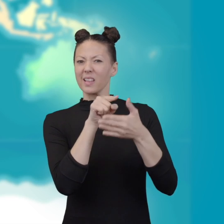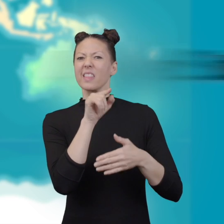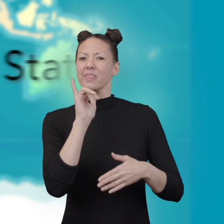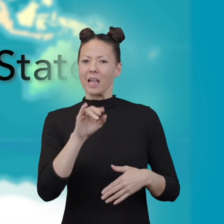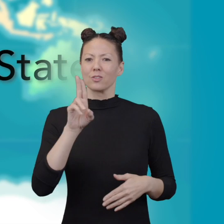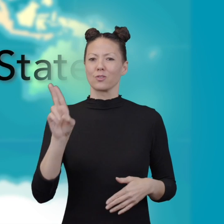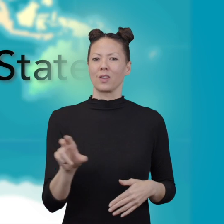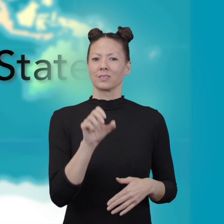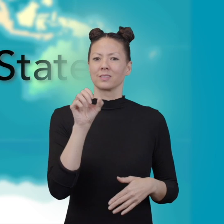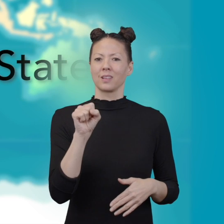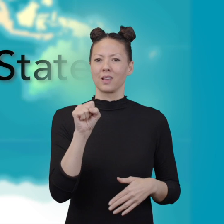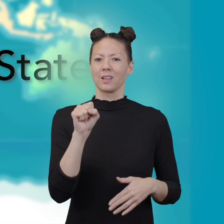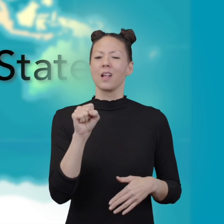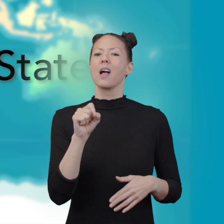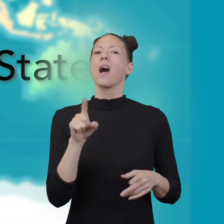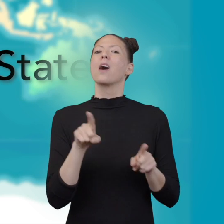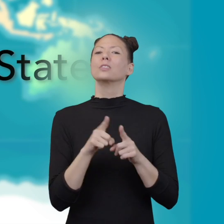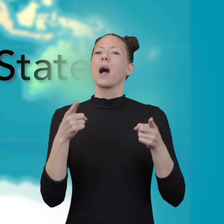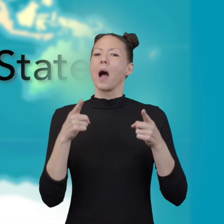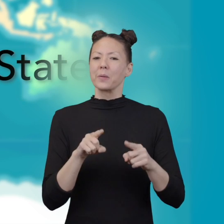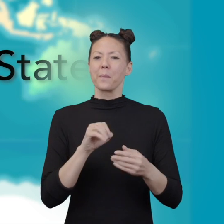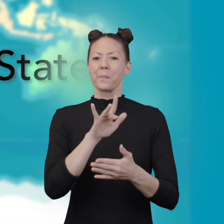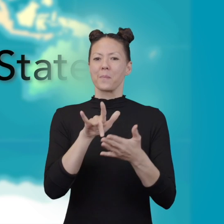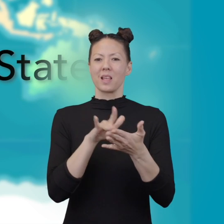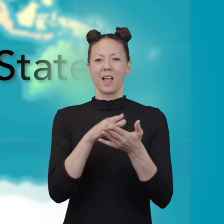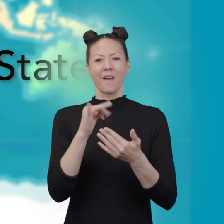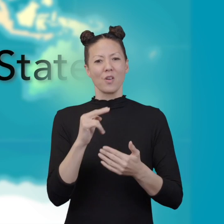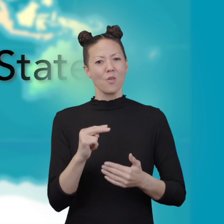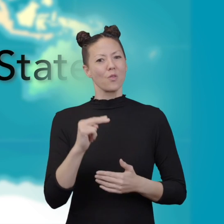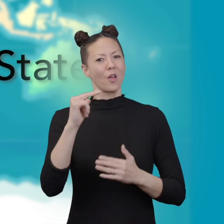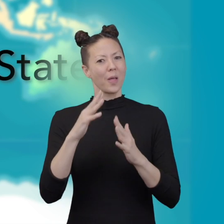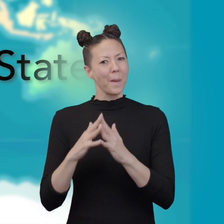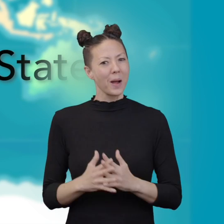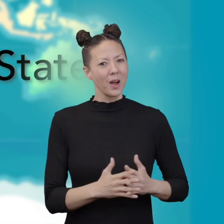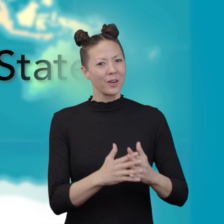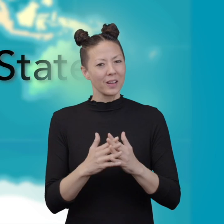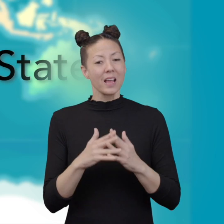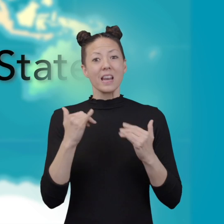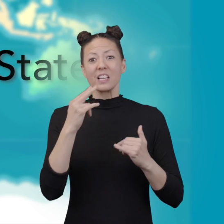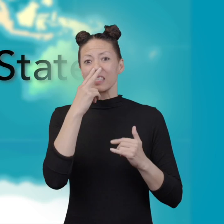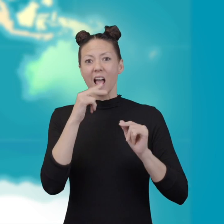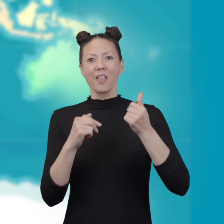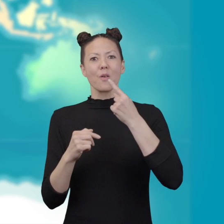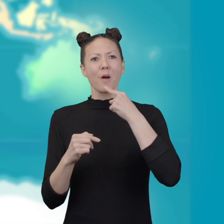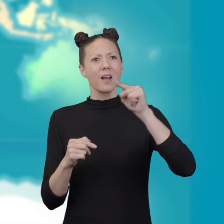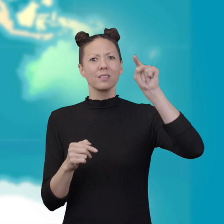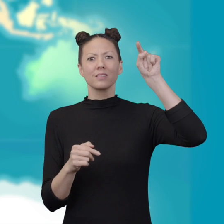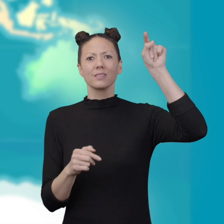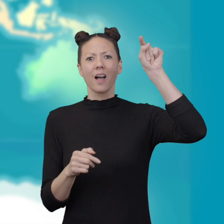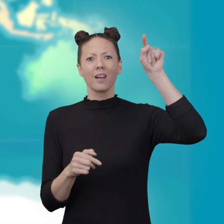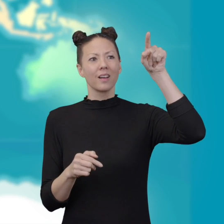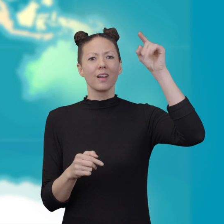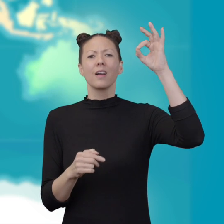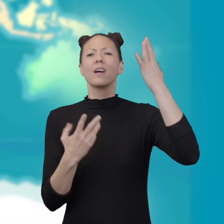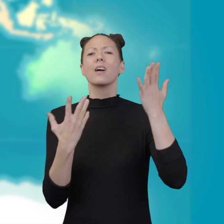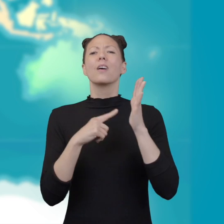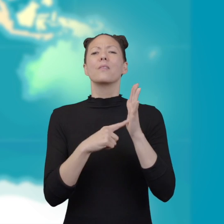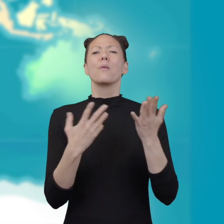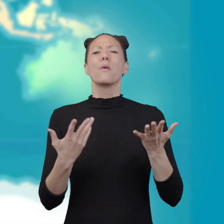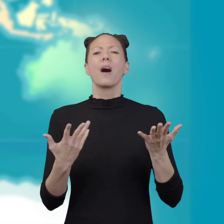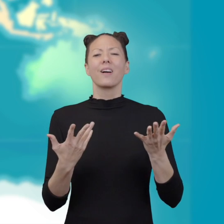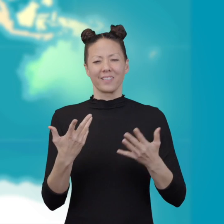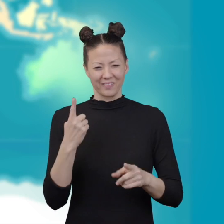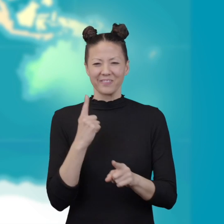dot sits right in the United States, which also happens to be right in the middle of North America. Now see the dot?